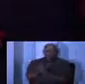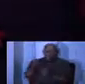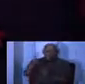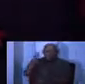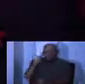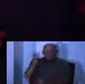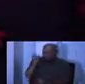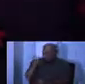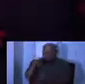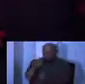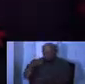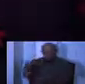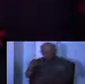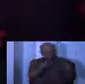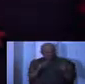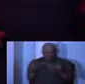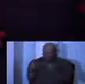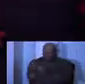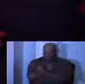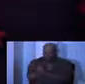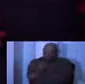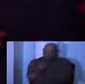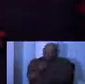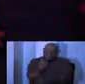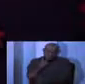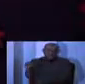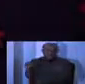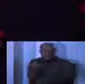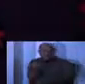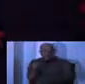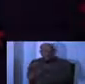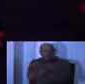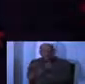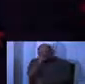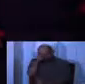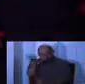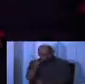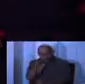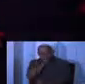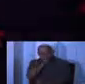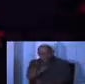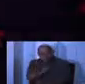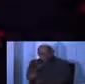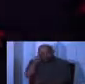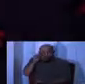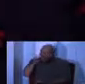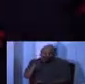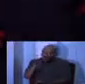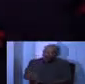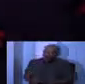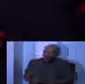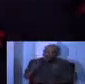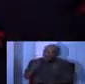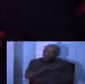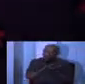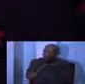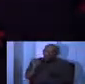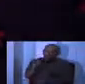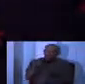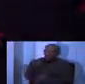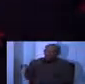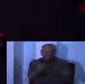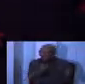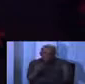it scandalous love? I call it scandalous love because if you really look at the life of Jesus, he was a